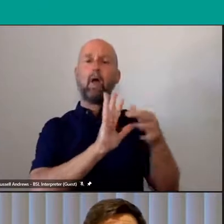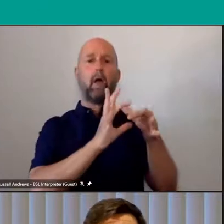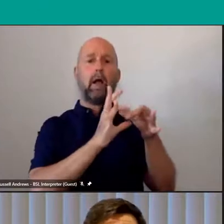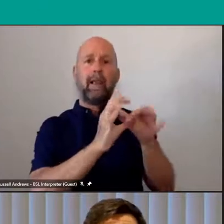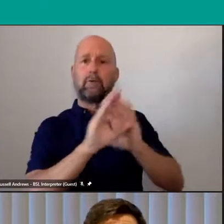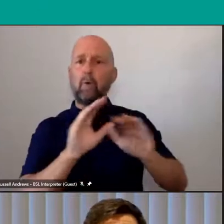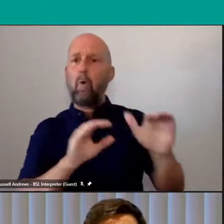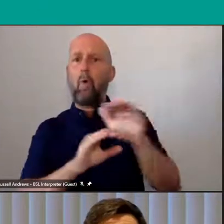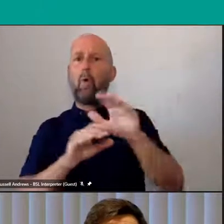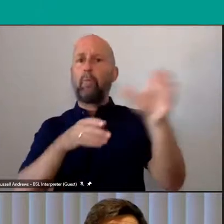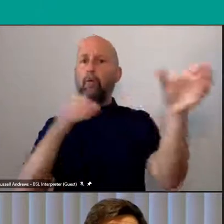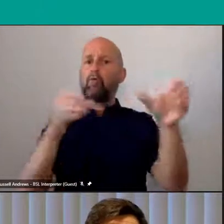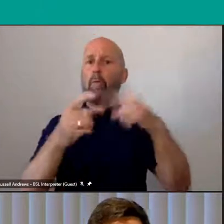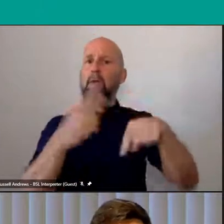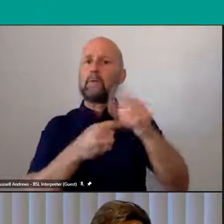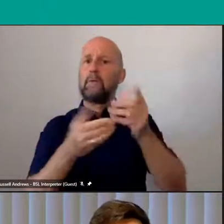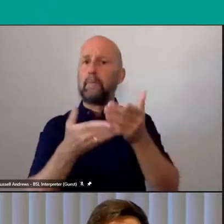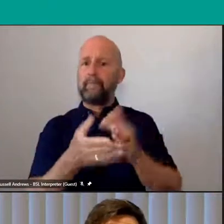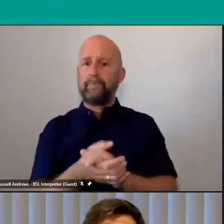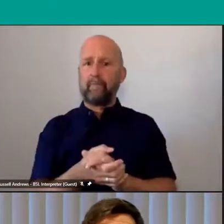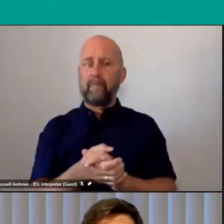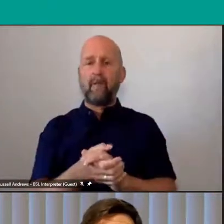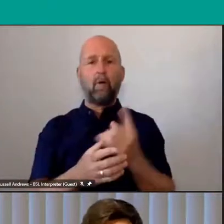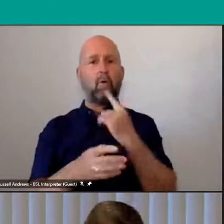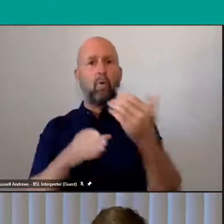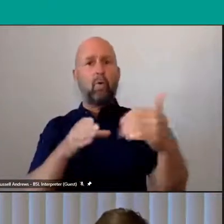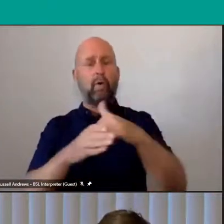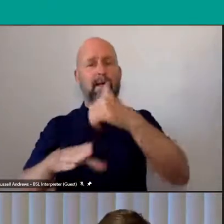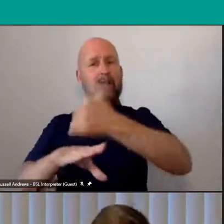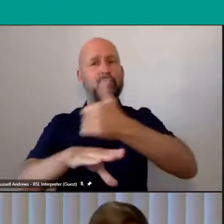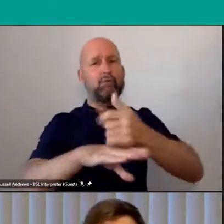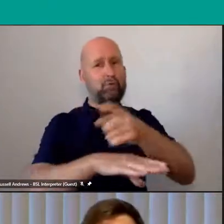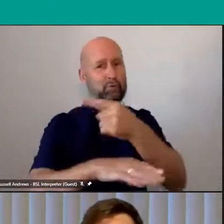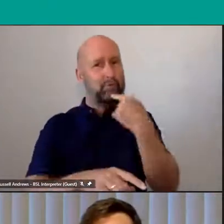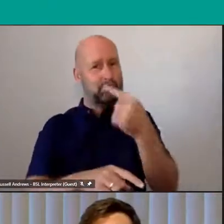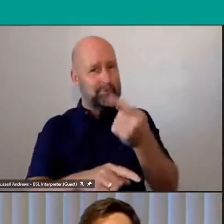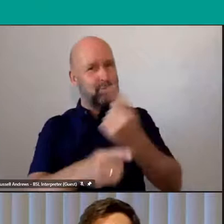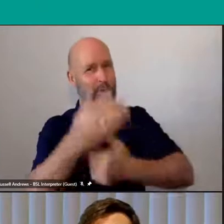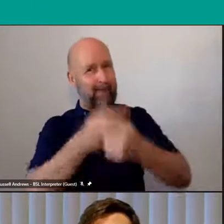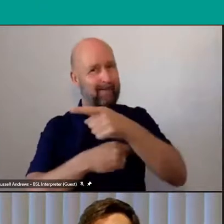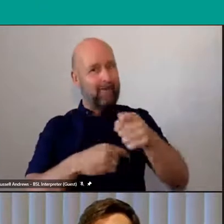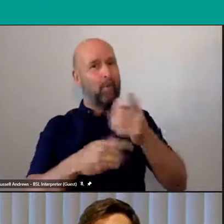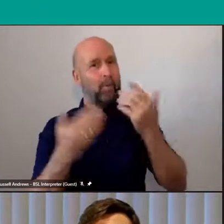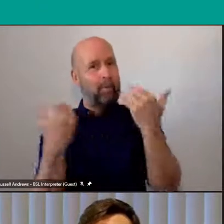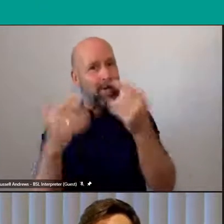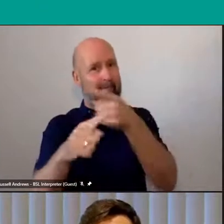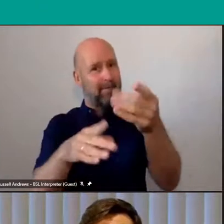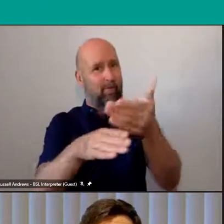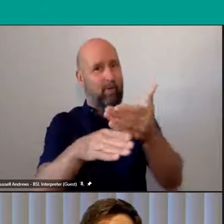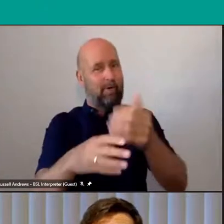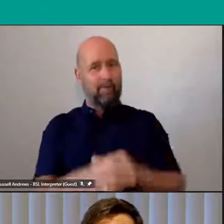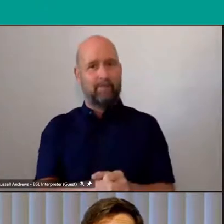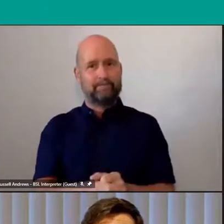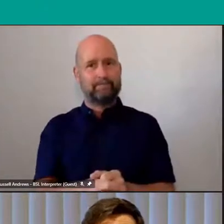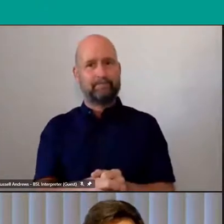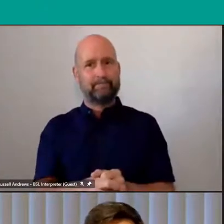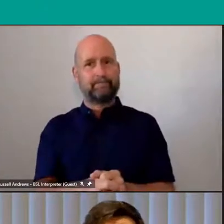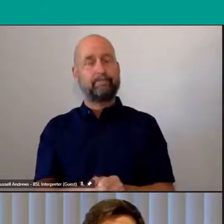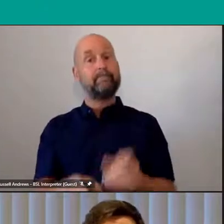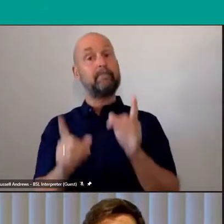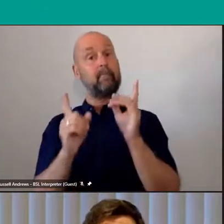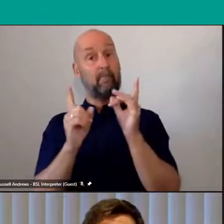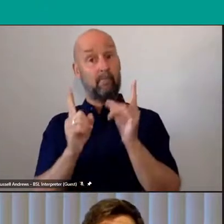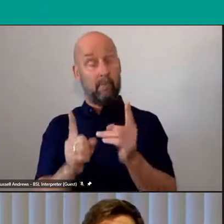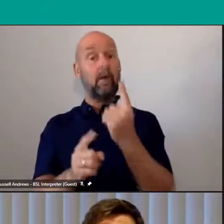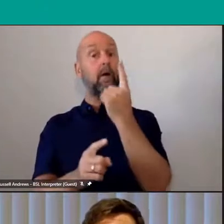procurement in Greater Manchester, particularly those anchor institutions that you talk about. And that is something that I think